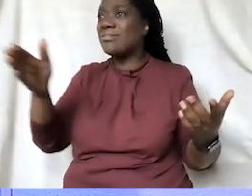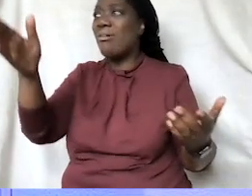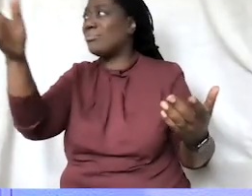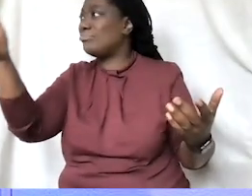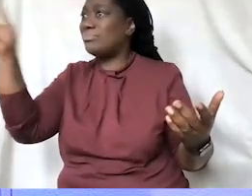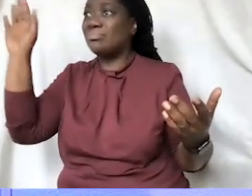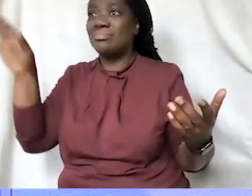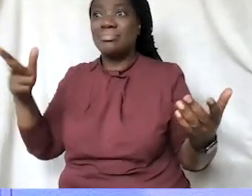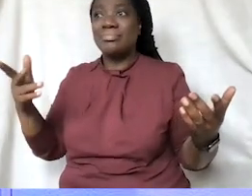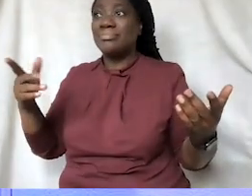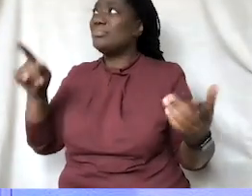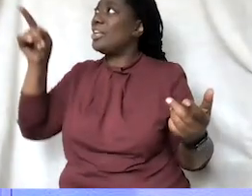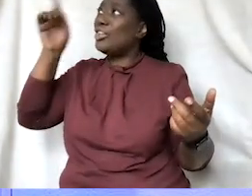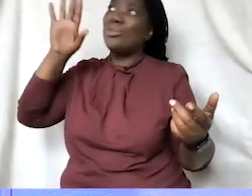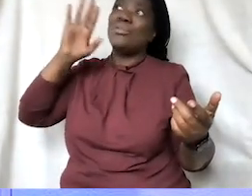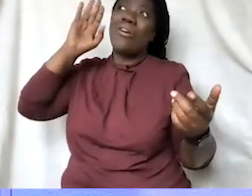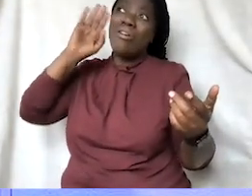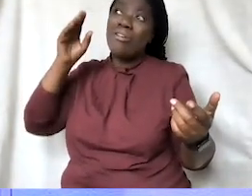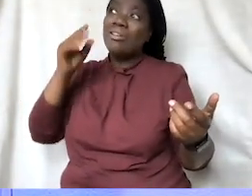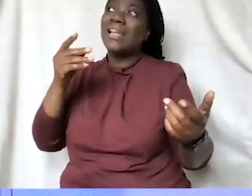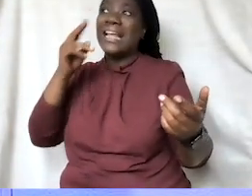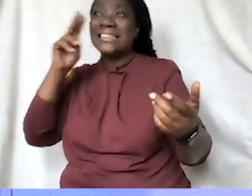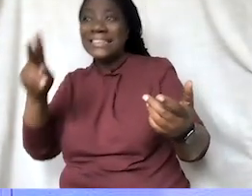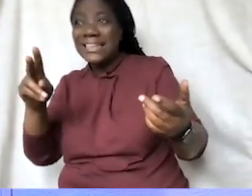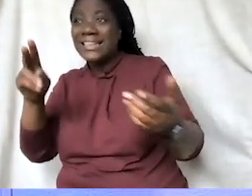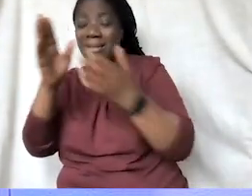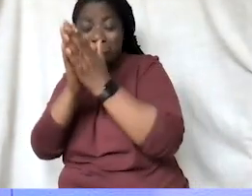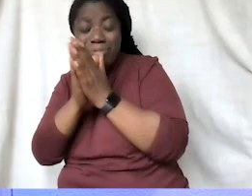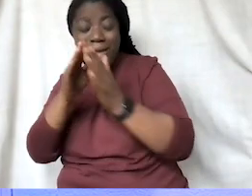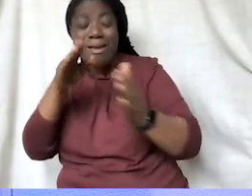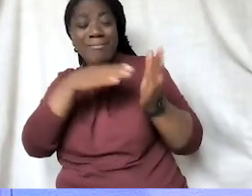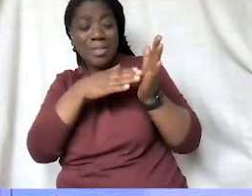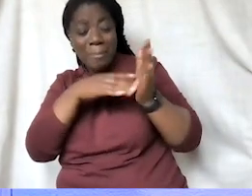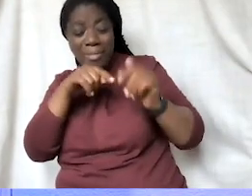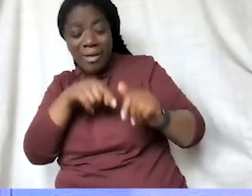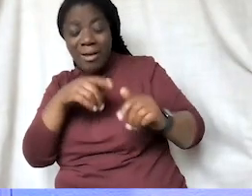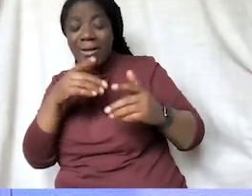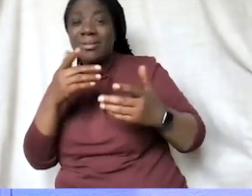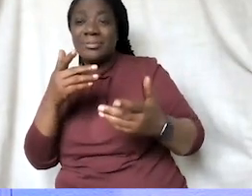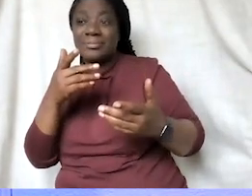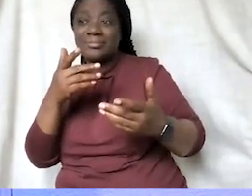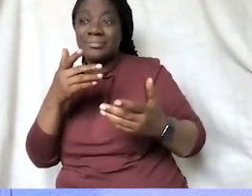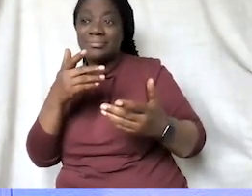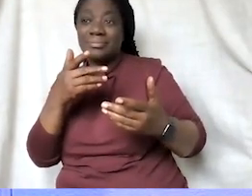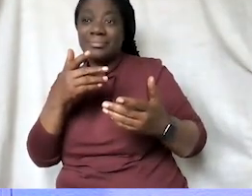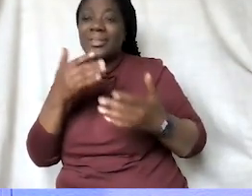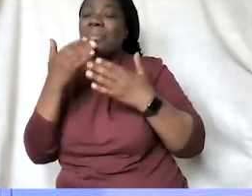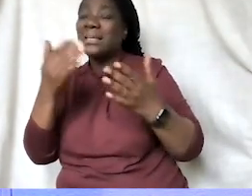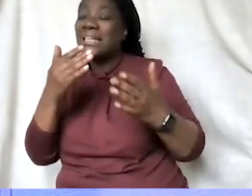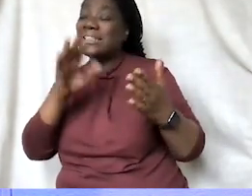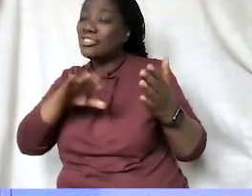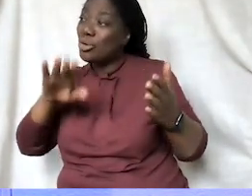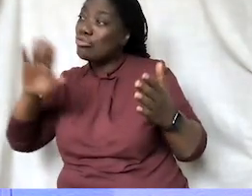tonight. You have heard and seen the prayer of that mother. Tonight, oh God, bring